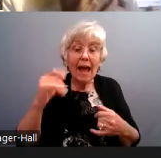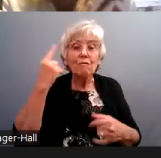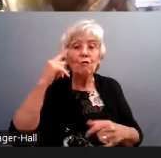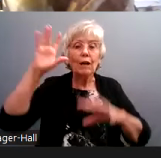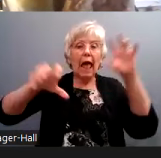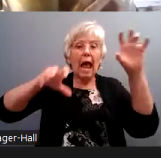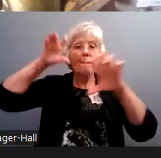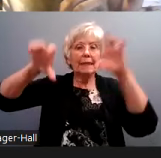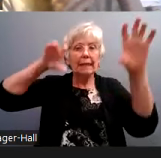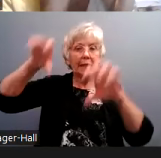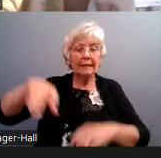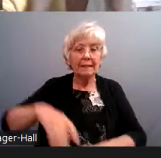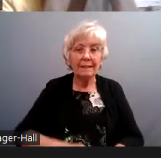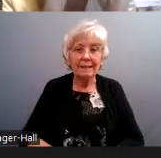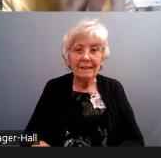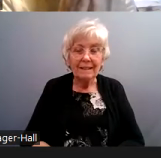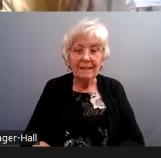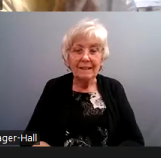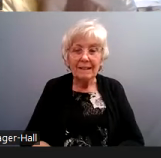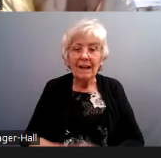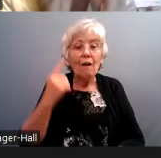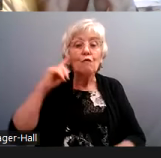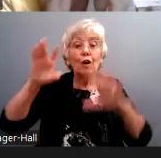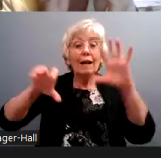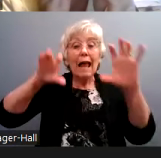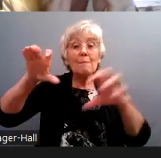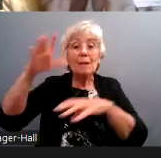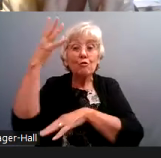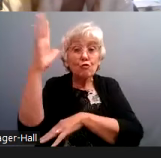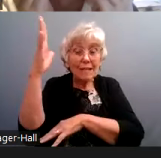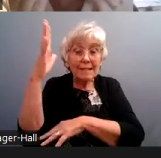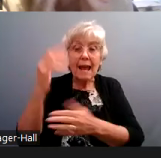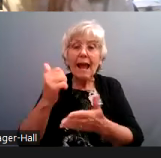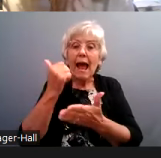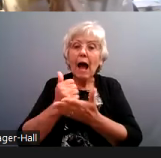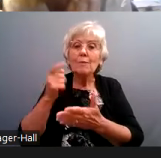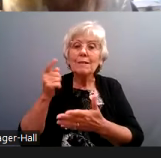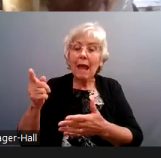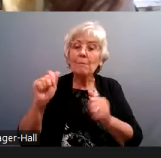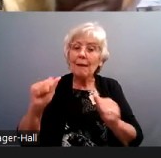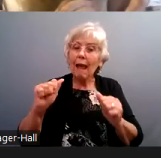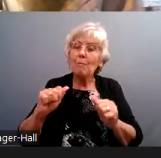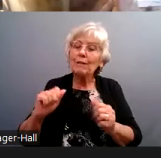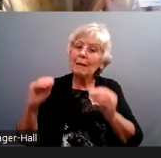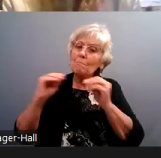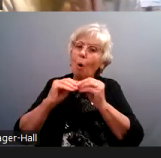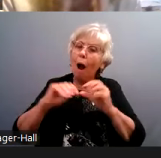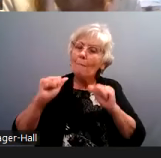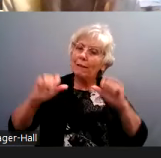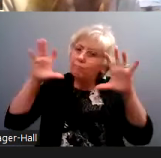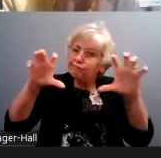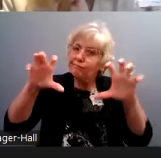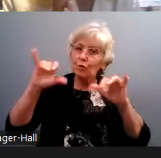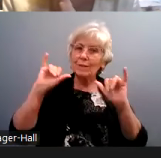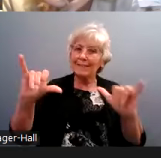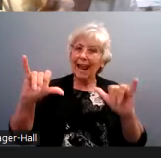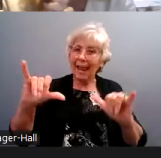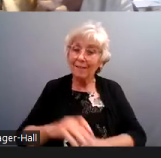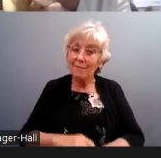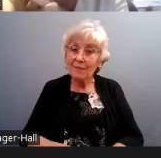So they're for climbing trees, and it helps to give them traction somehow. And they are